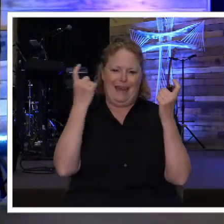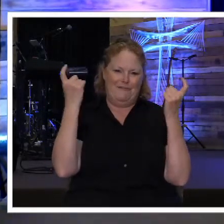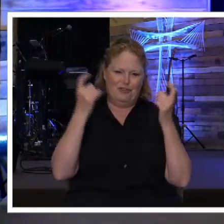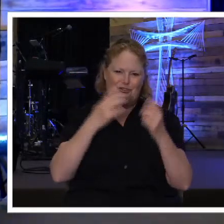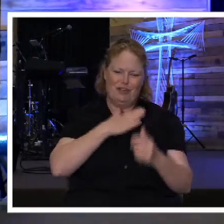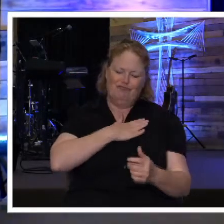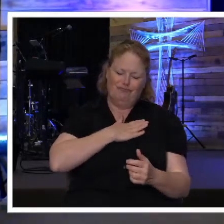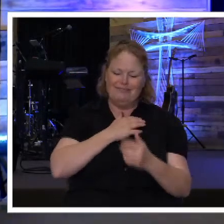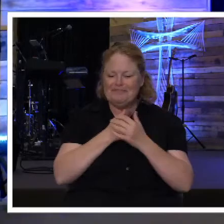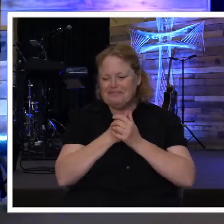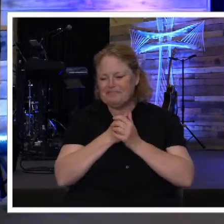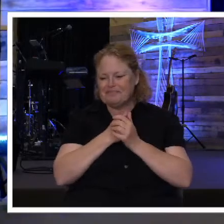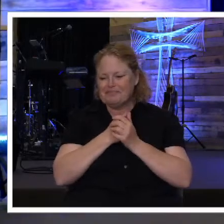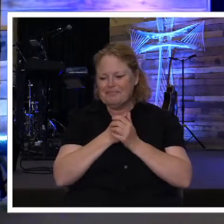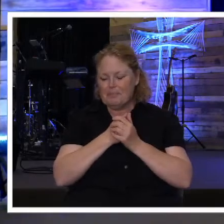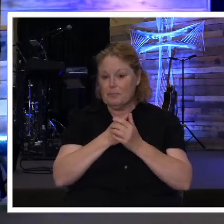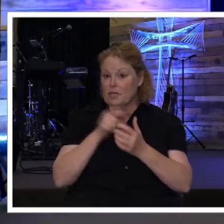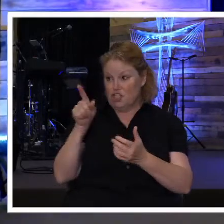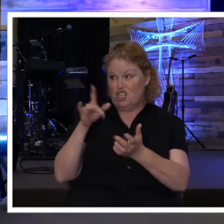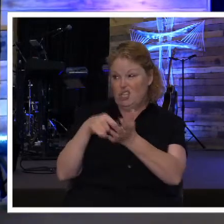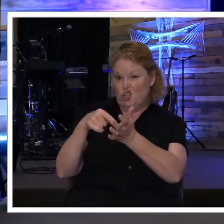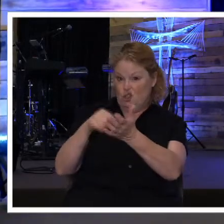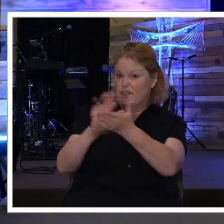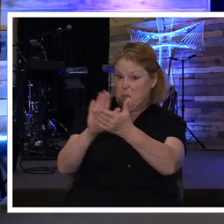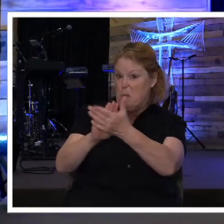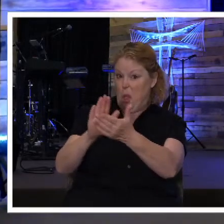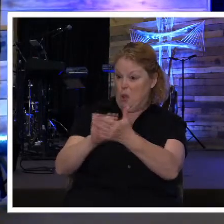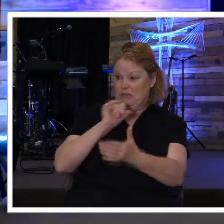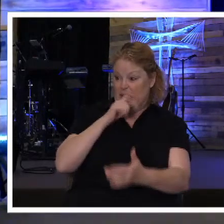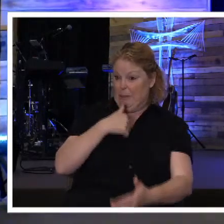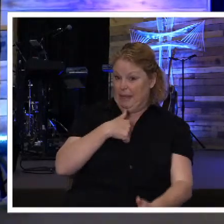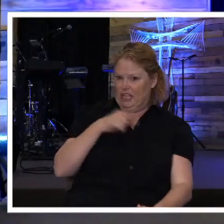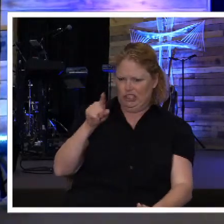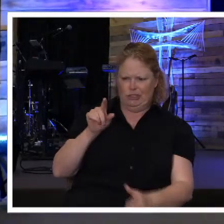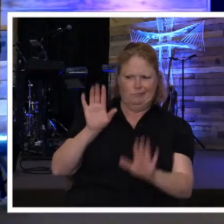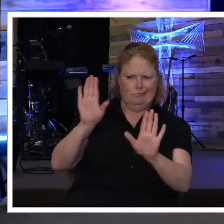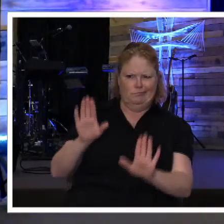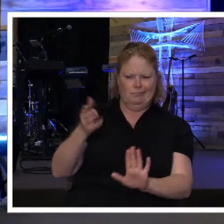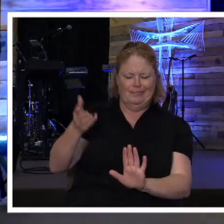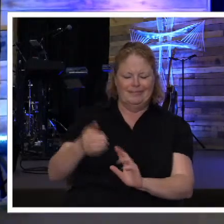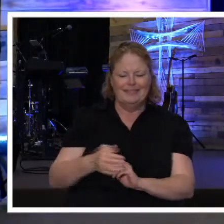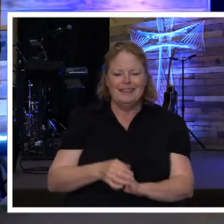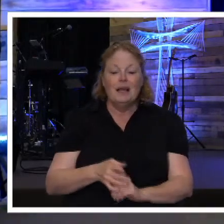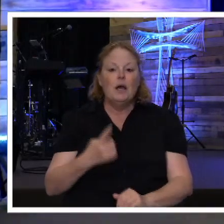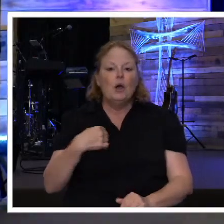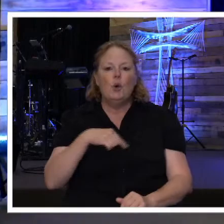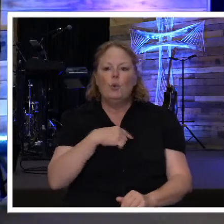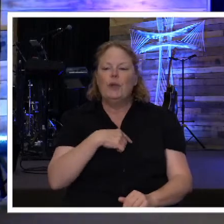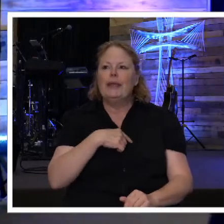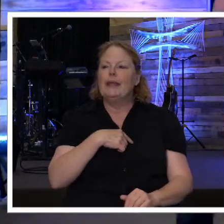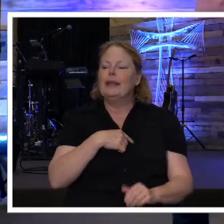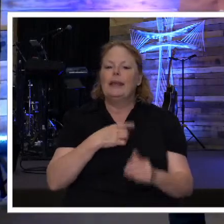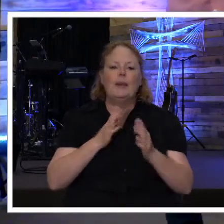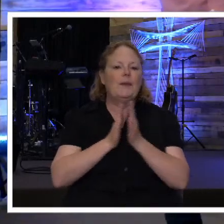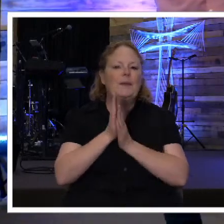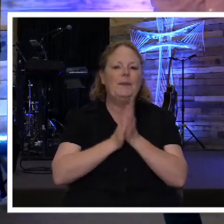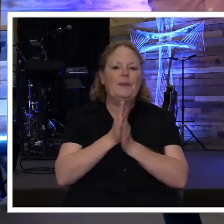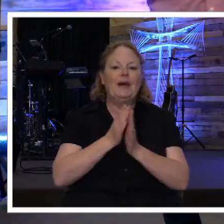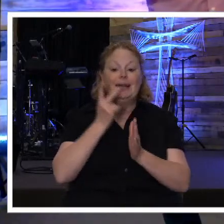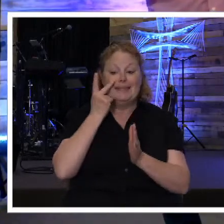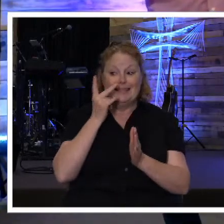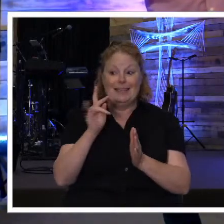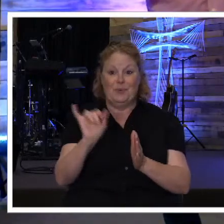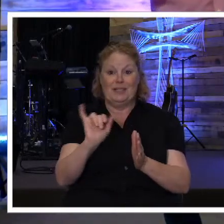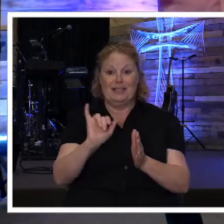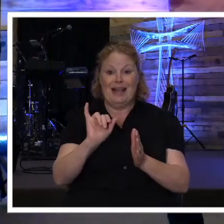Thank you. She deserves the applause. That we can't wait to see what it's going to be like when we